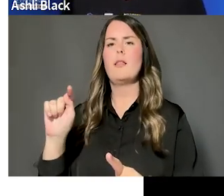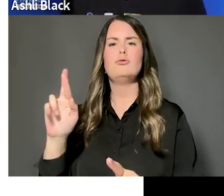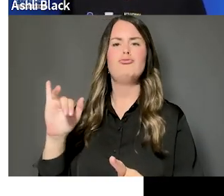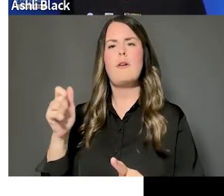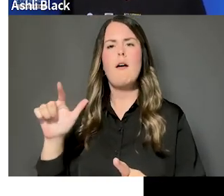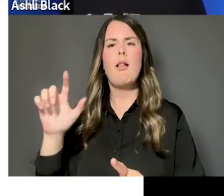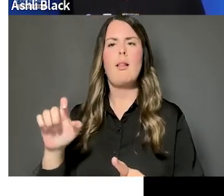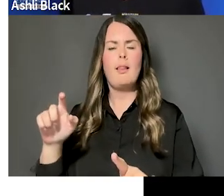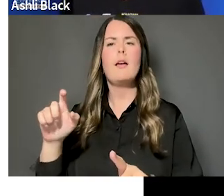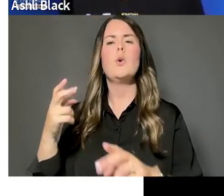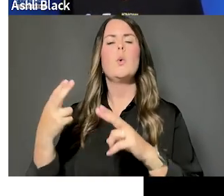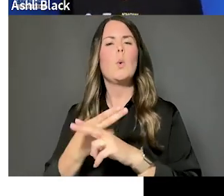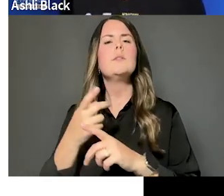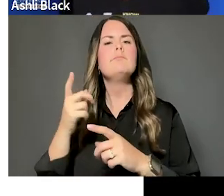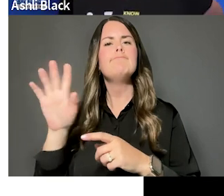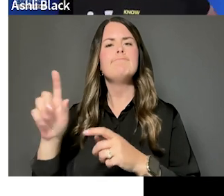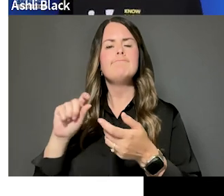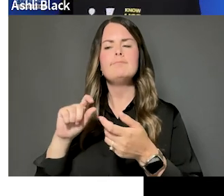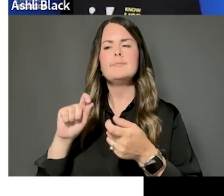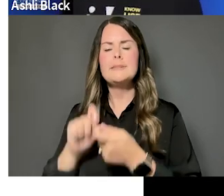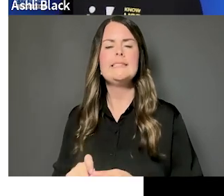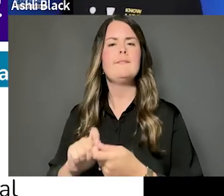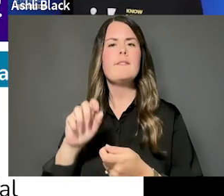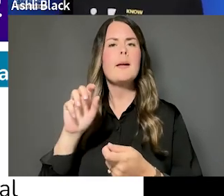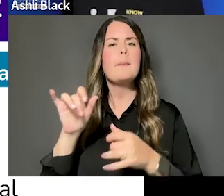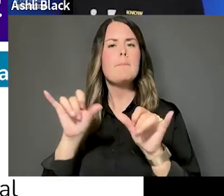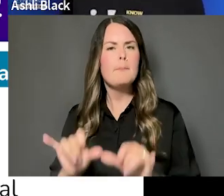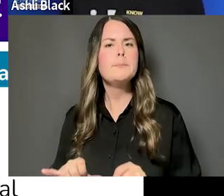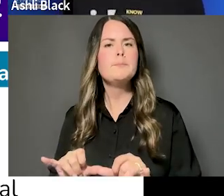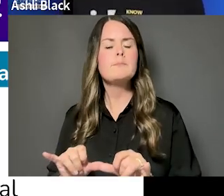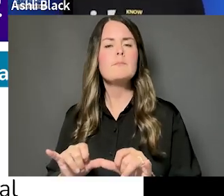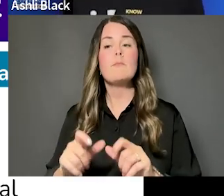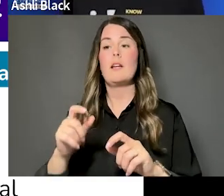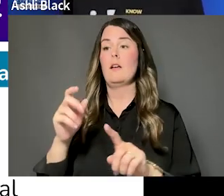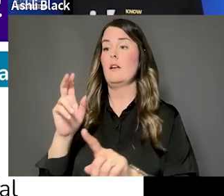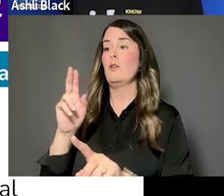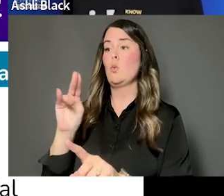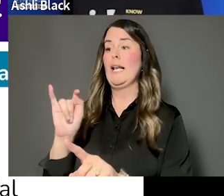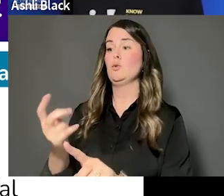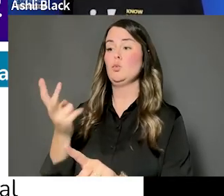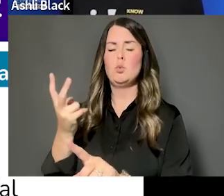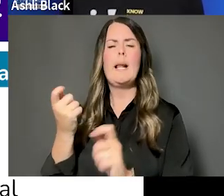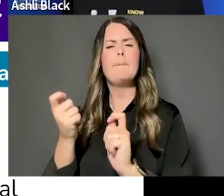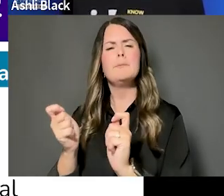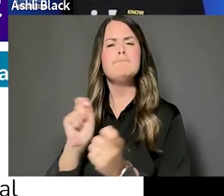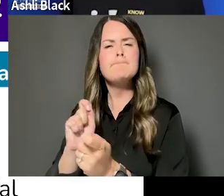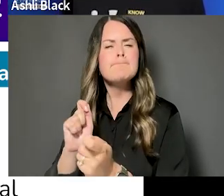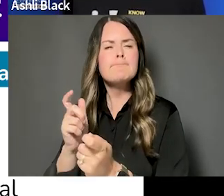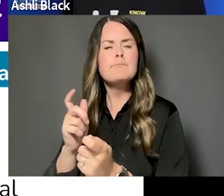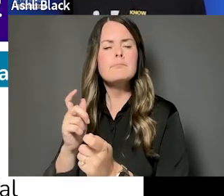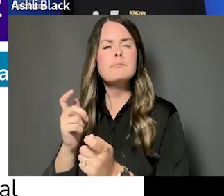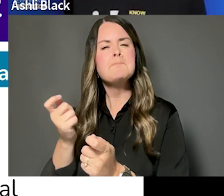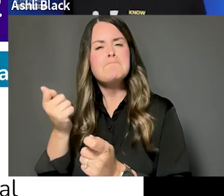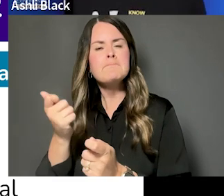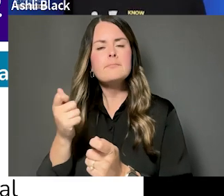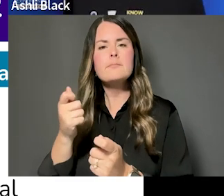congruence proofs using rigid motions. In Algebra 2, the changes were more minimal. We split Unit 2,